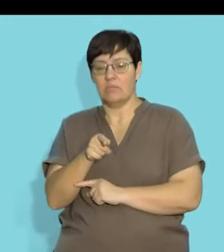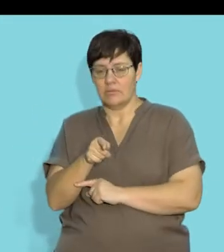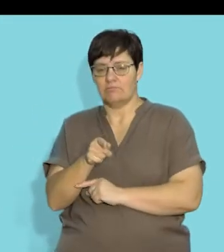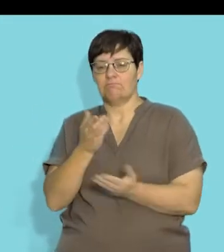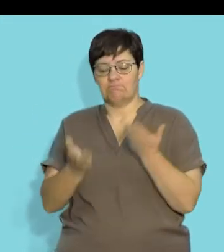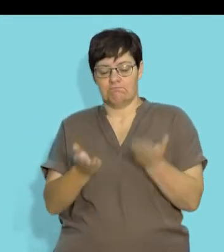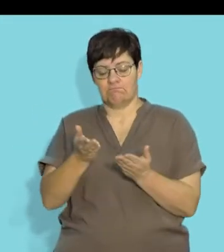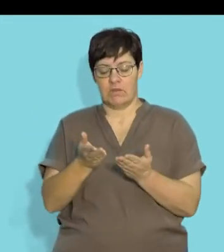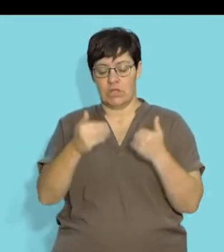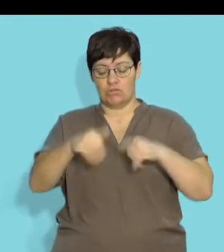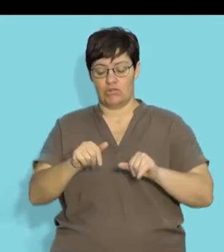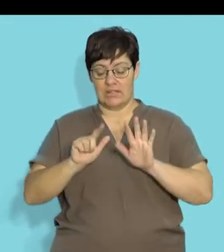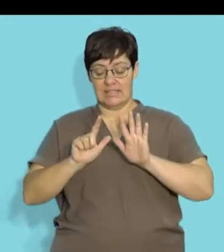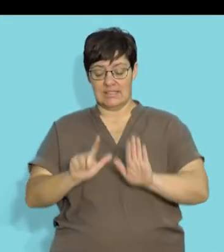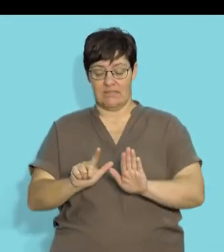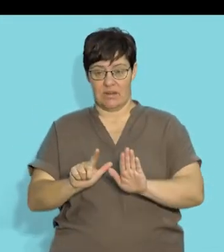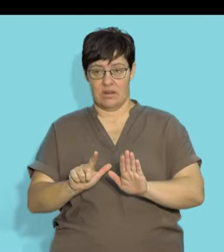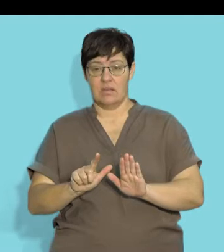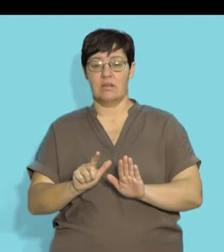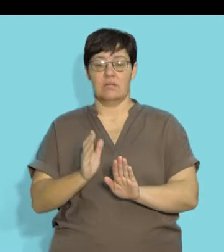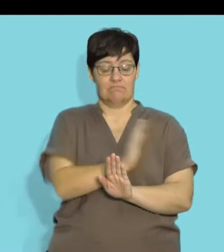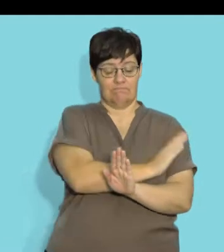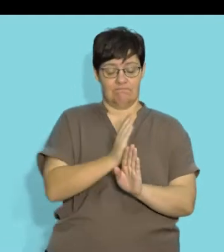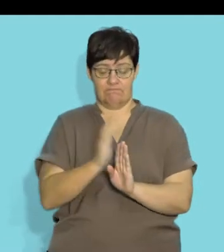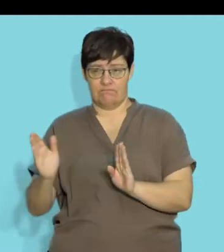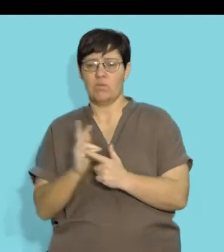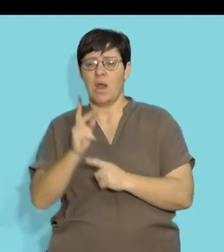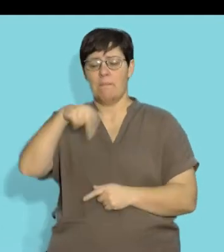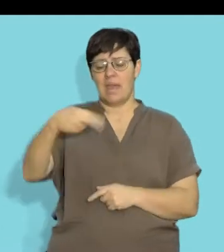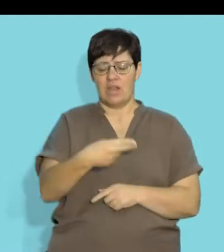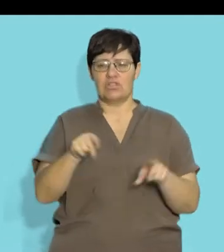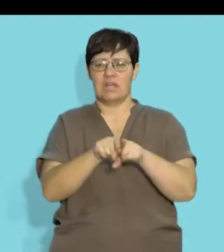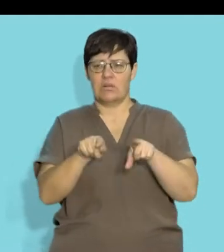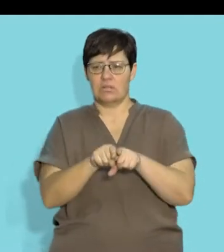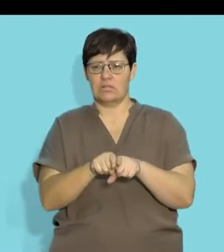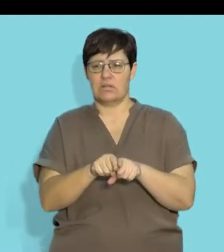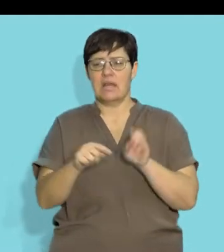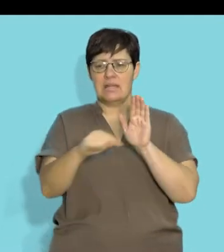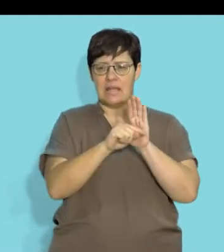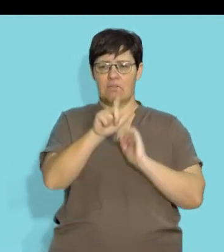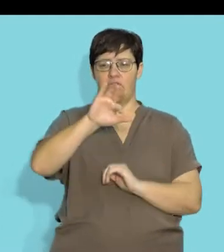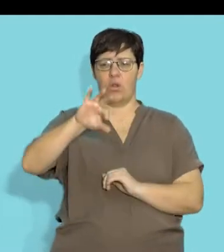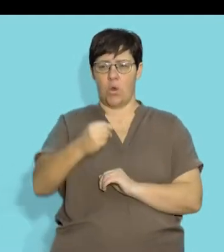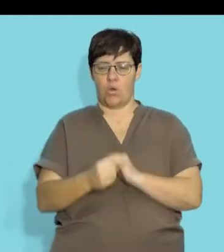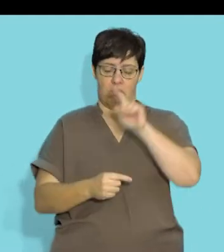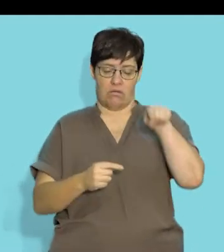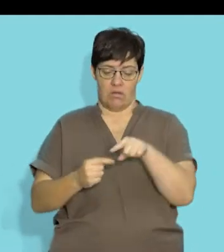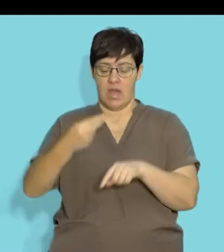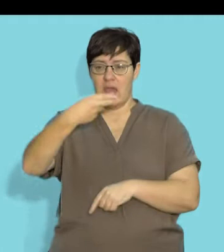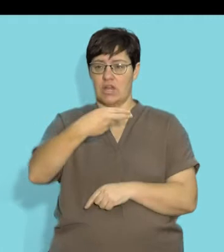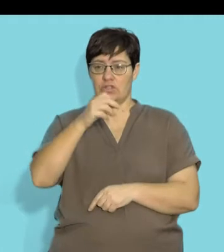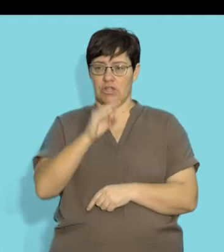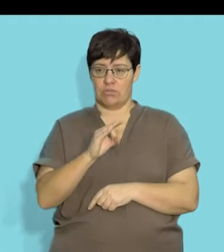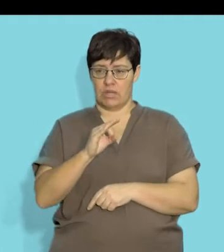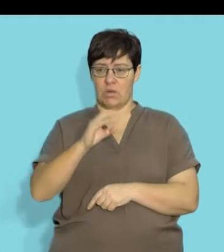with the equation pH is equals to negative log of the hydronium ion concentration, all